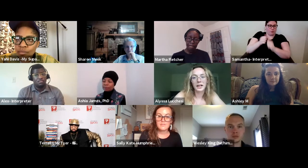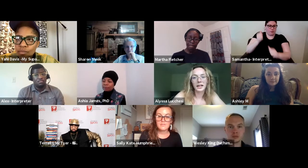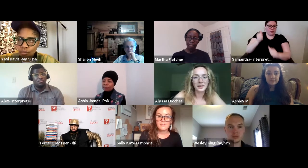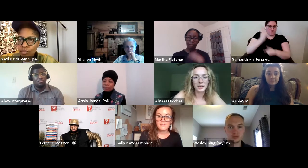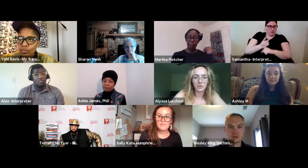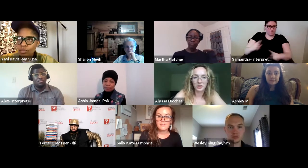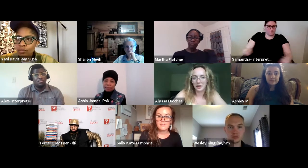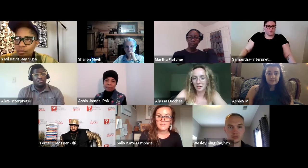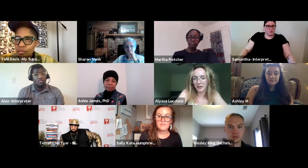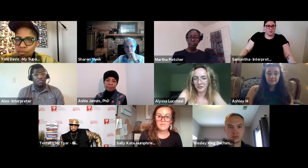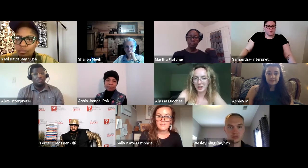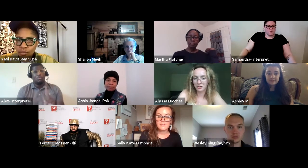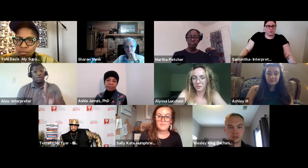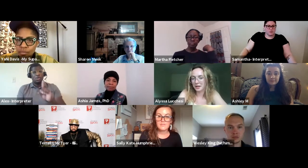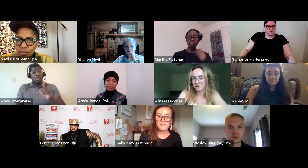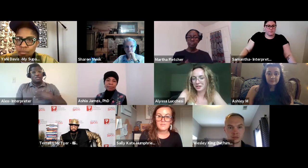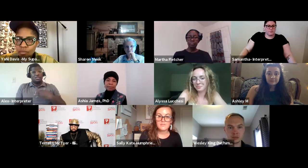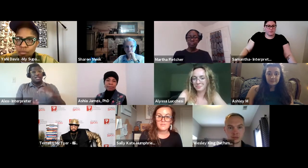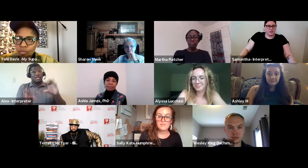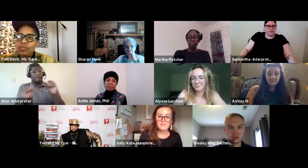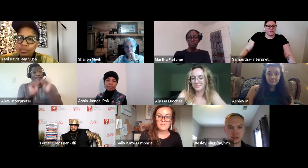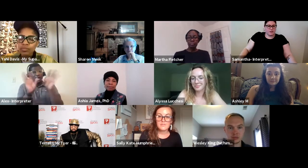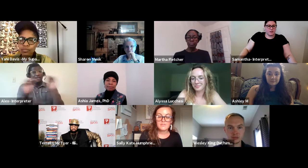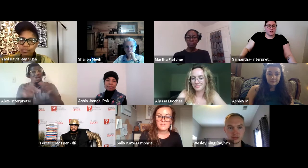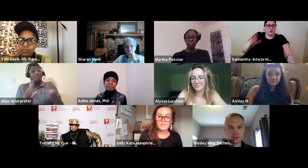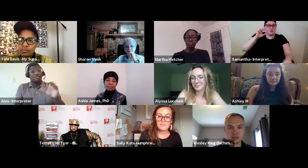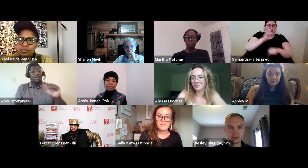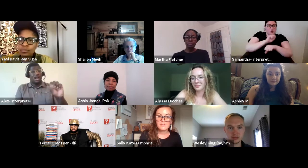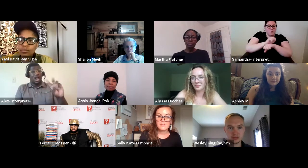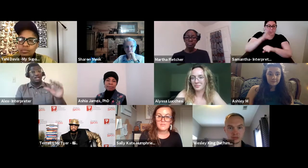Oh, and I think Sam's just getting a little clarification from Ashley. Mhm.